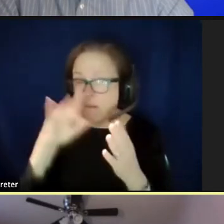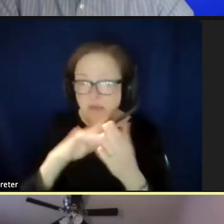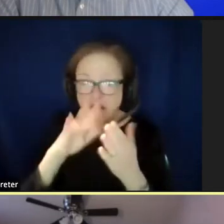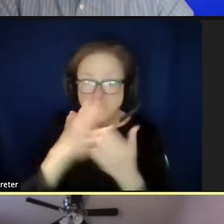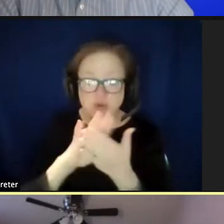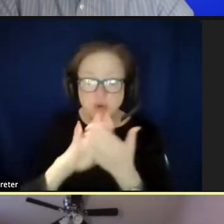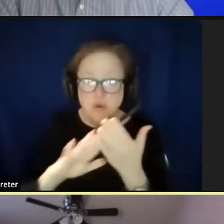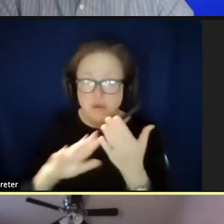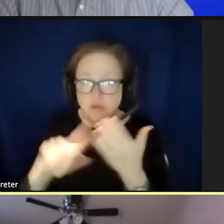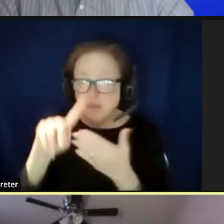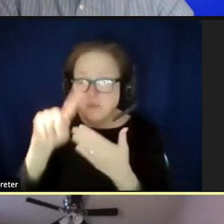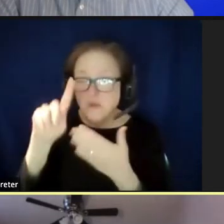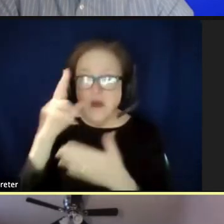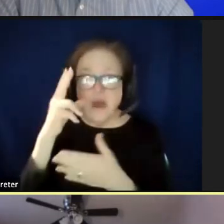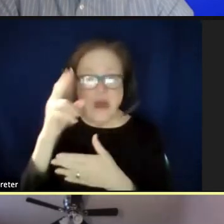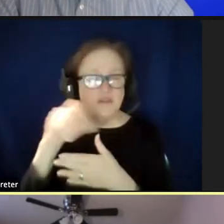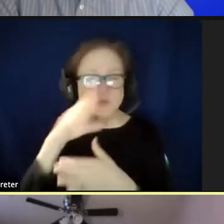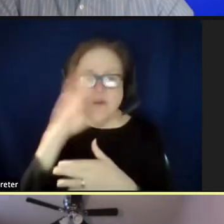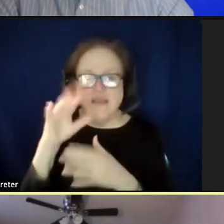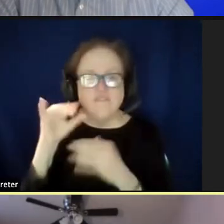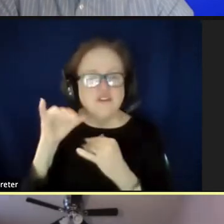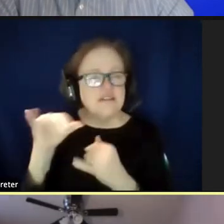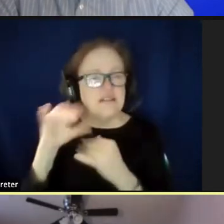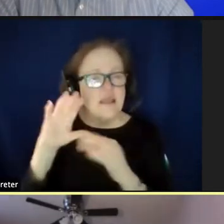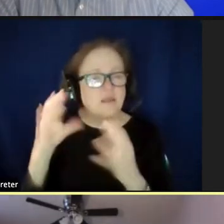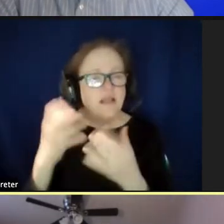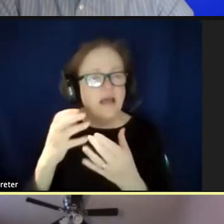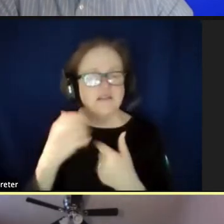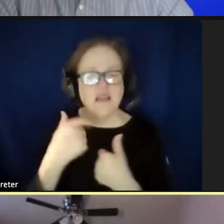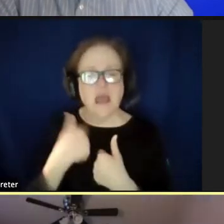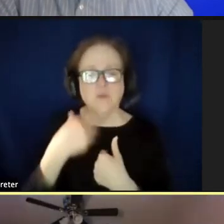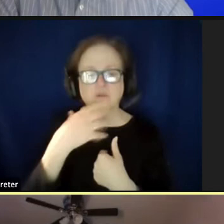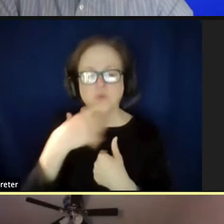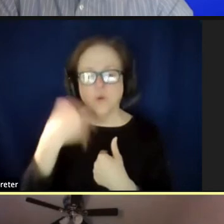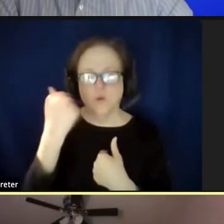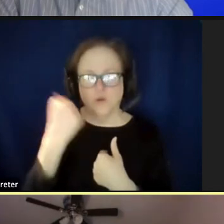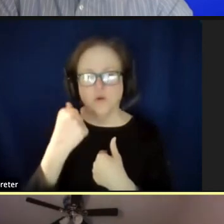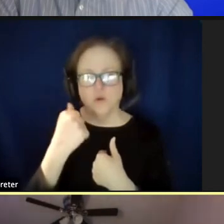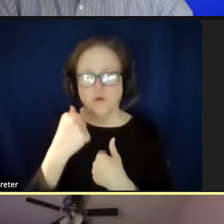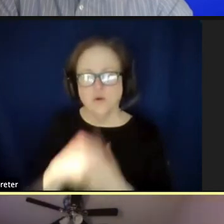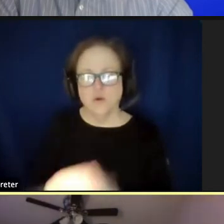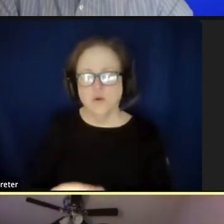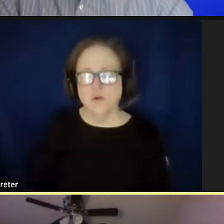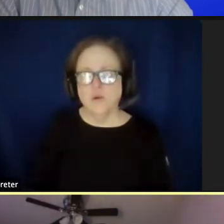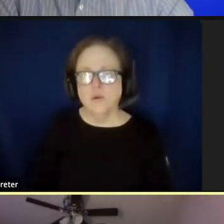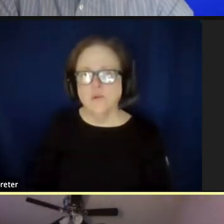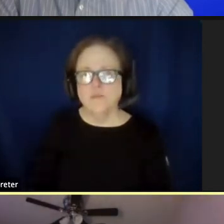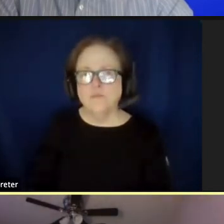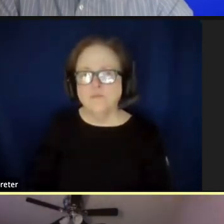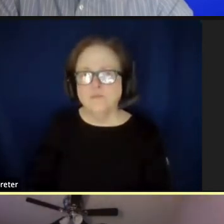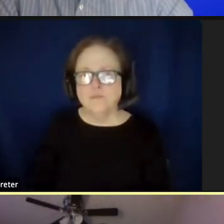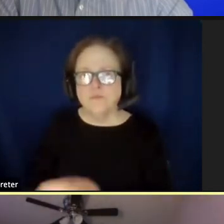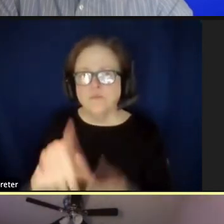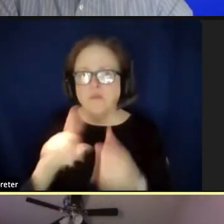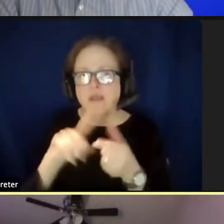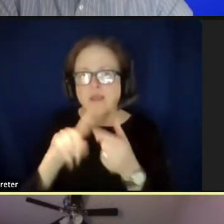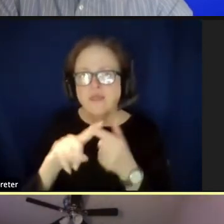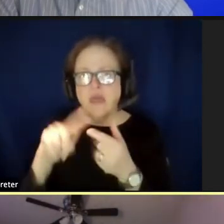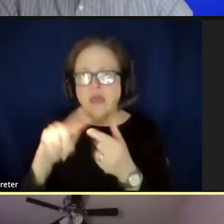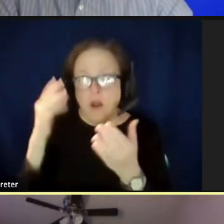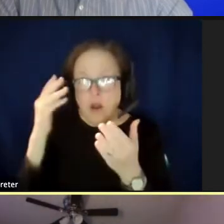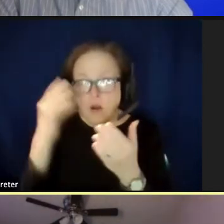school, but we never had the same classes, because I was always the oldest. And then when I got to high school,